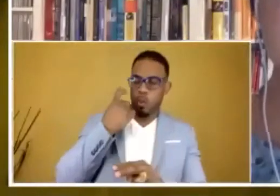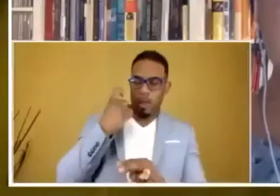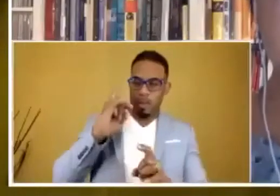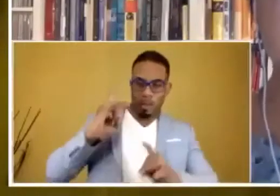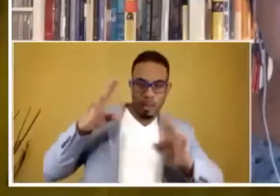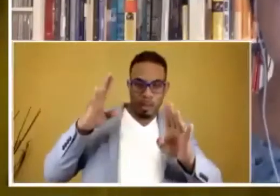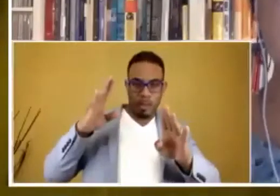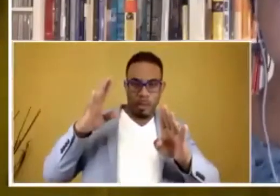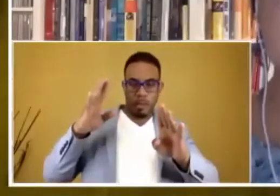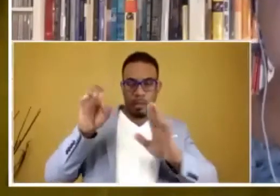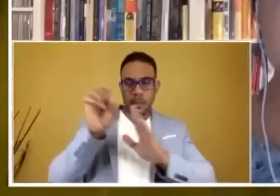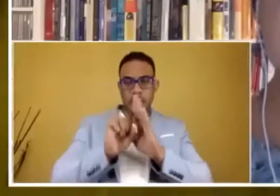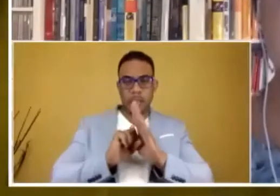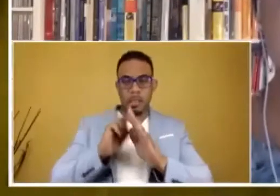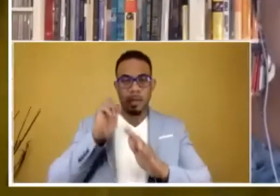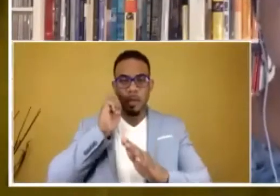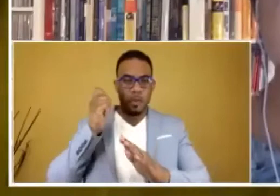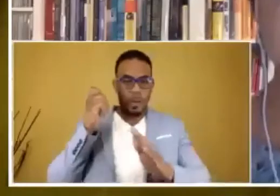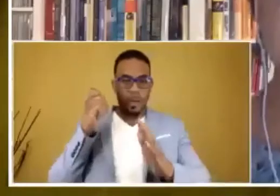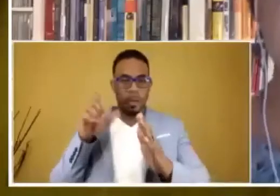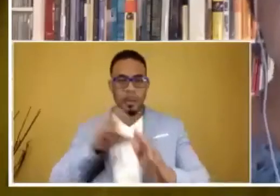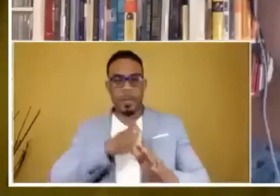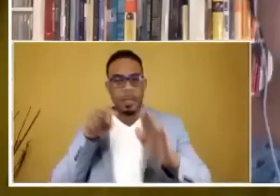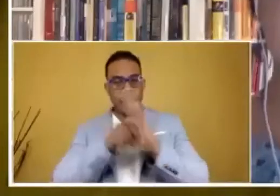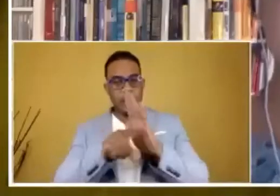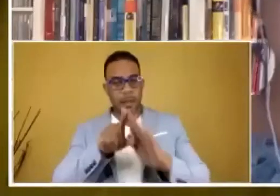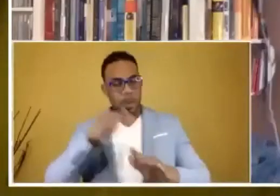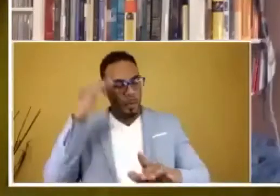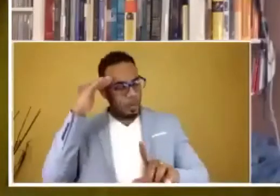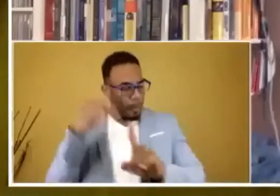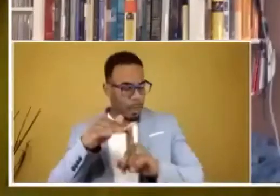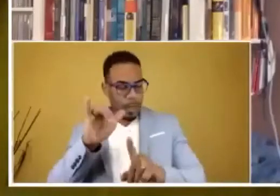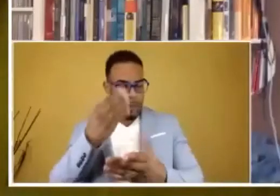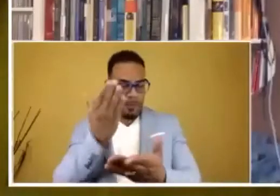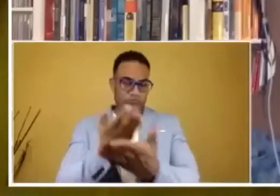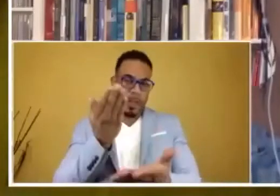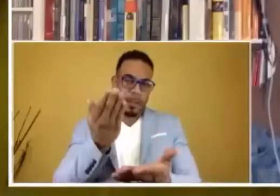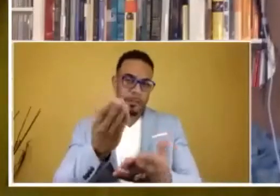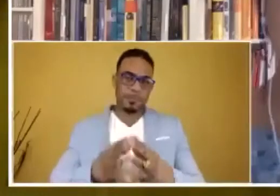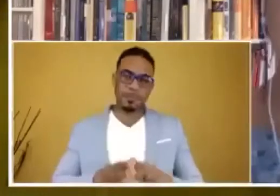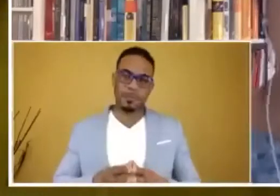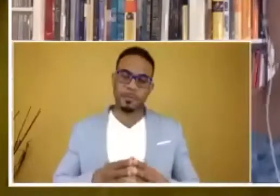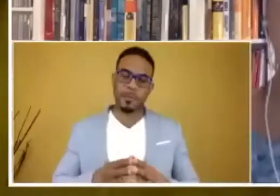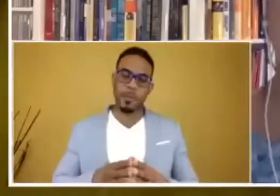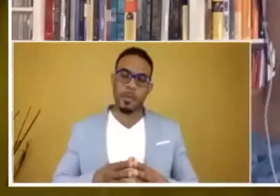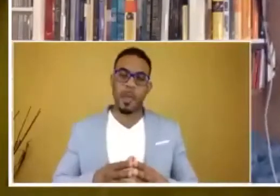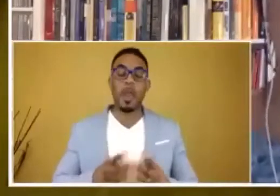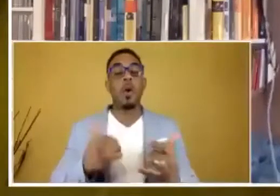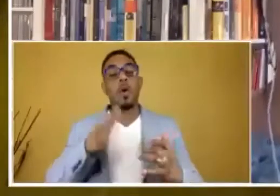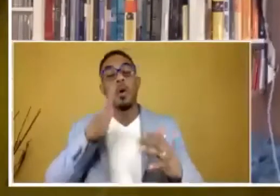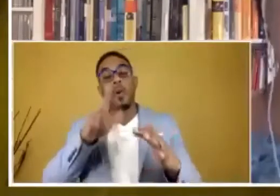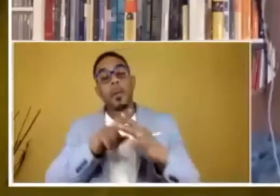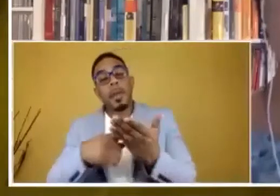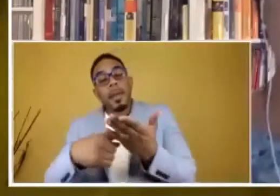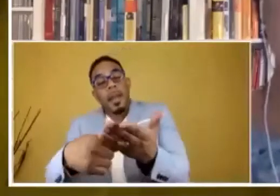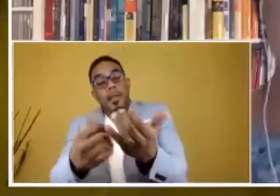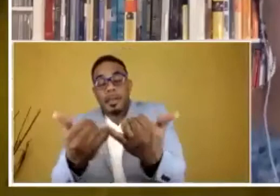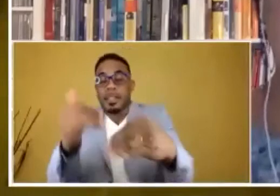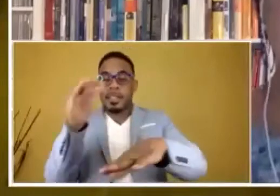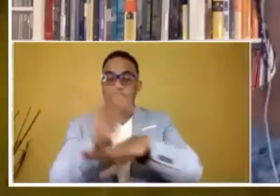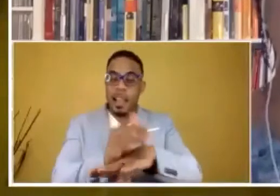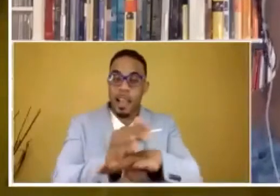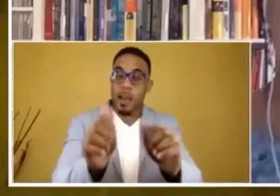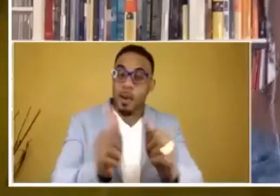spate of racist police killings to be reminded of that fact. So we're going to be in conversation tonight